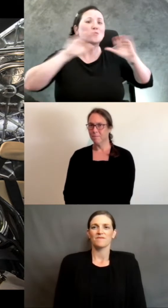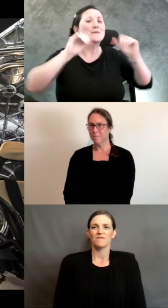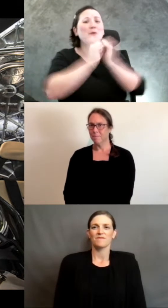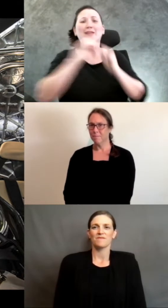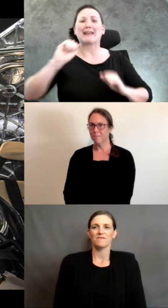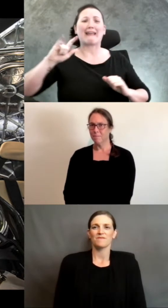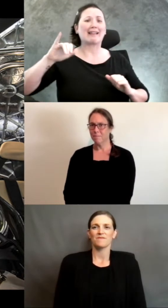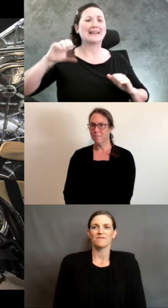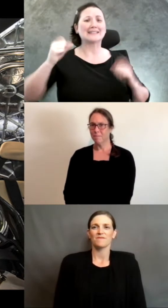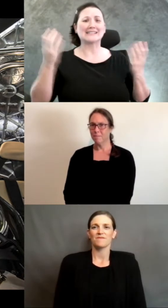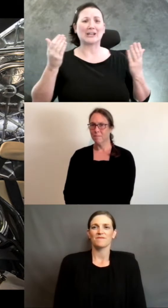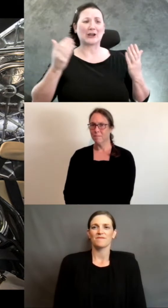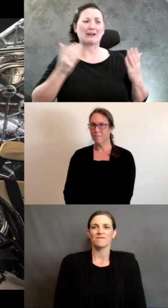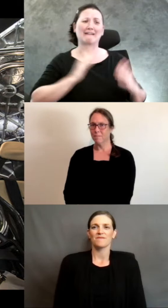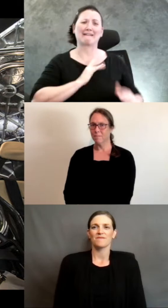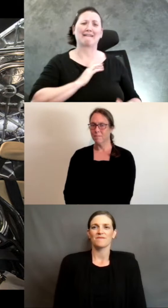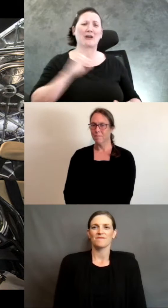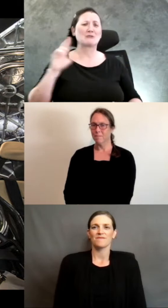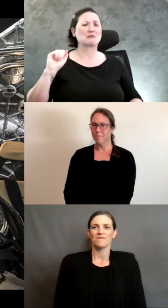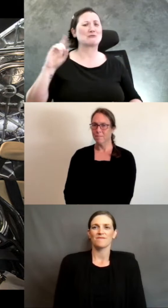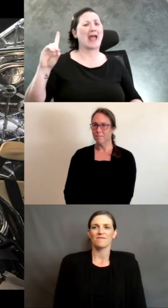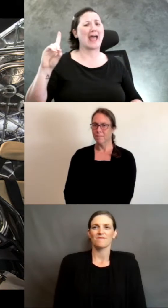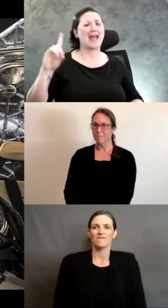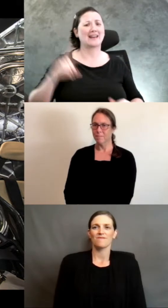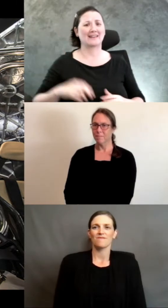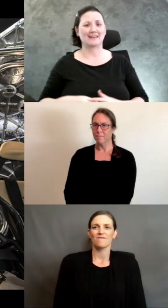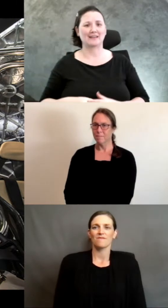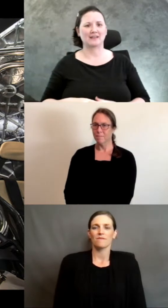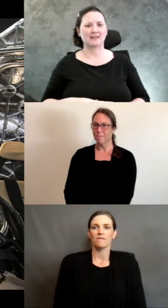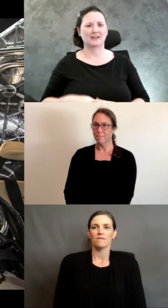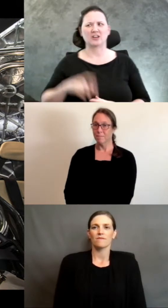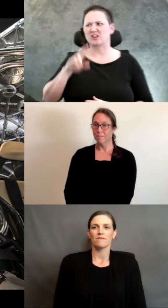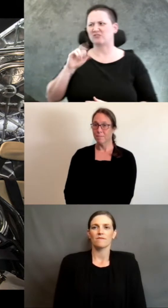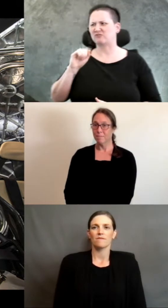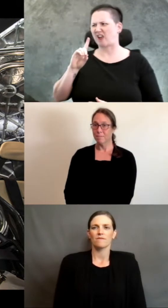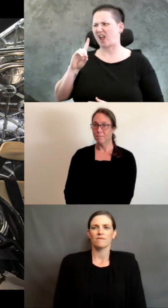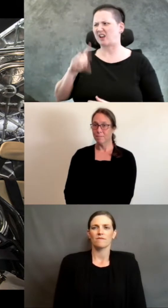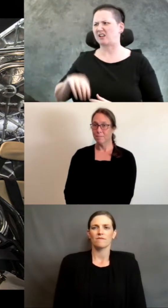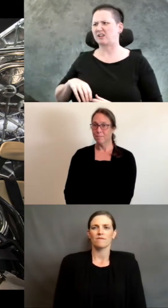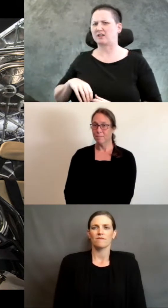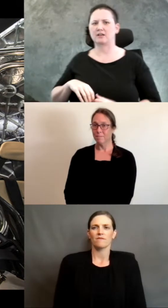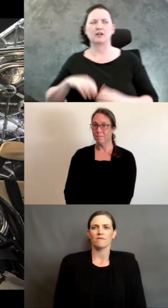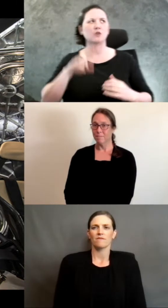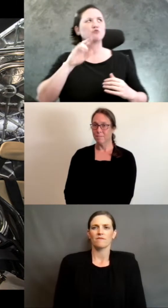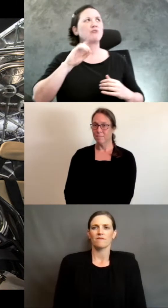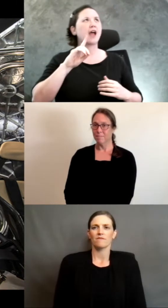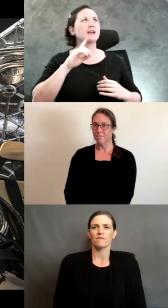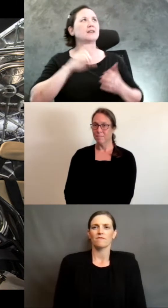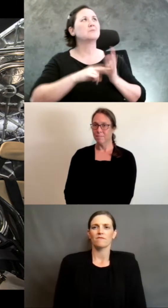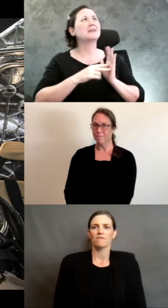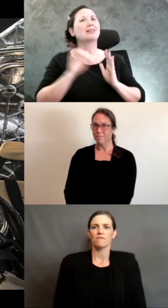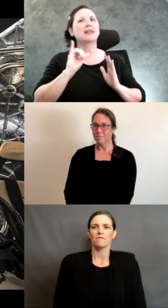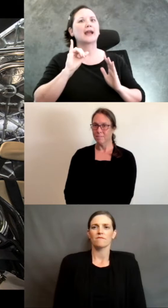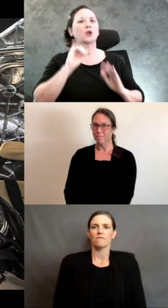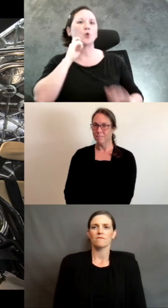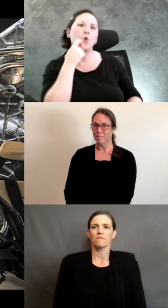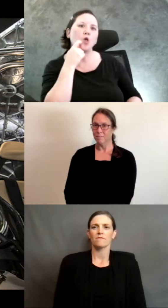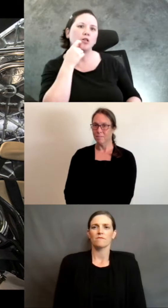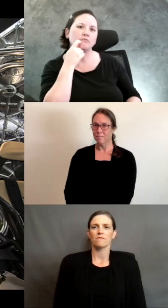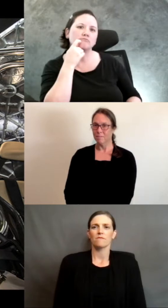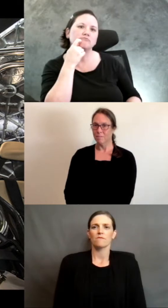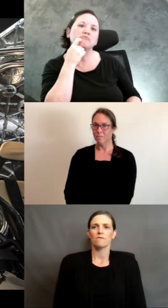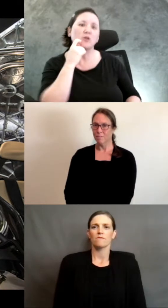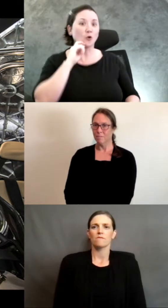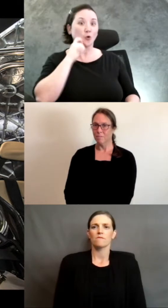rad. Rad? Rad means, cool. Very cool.